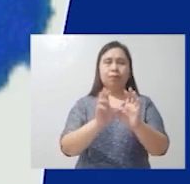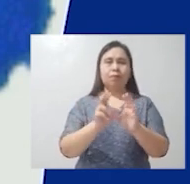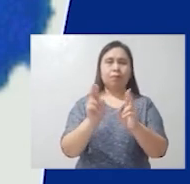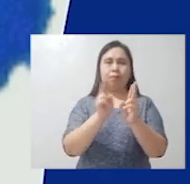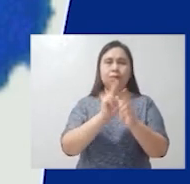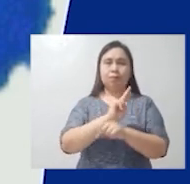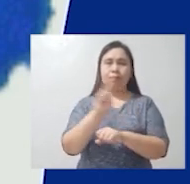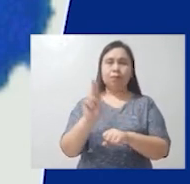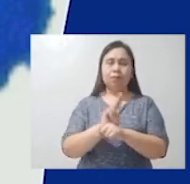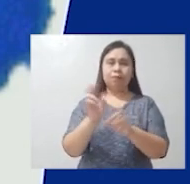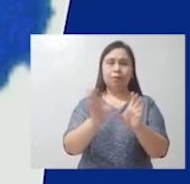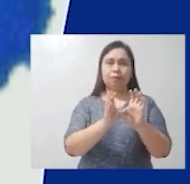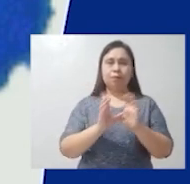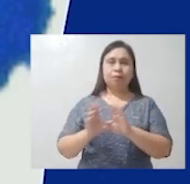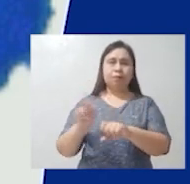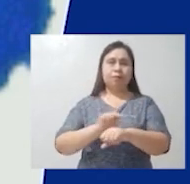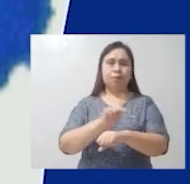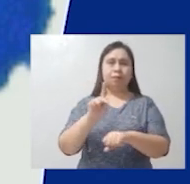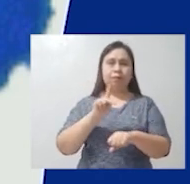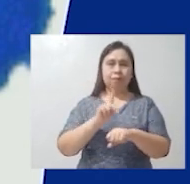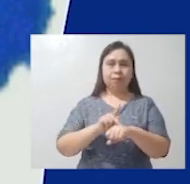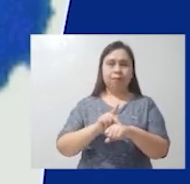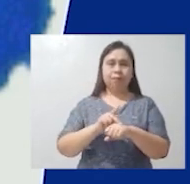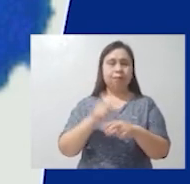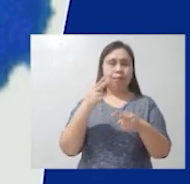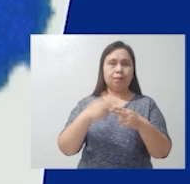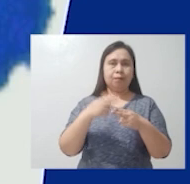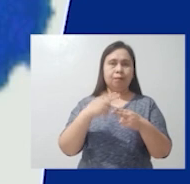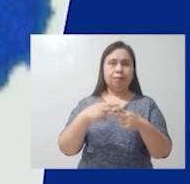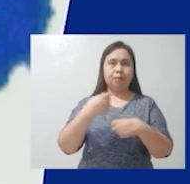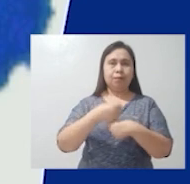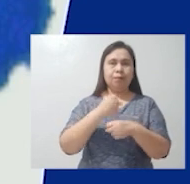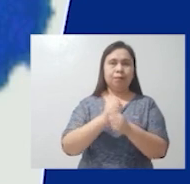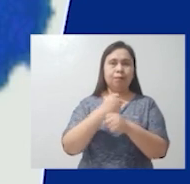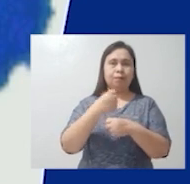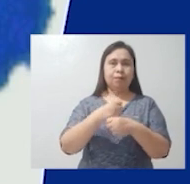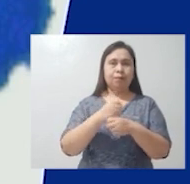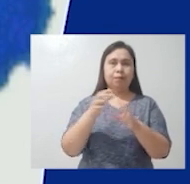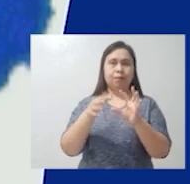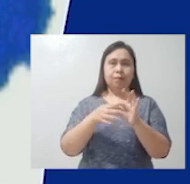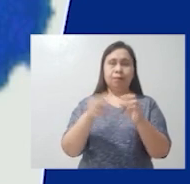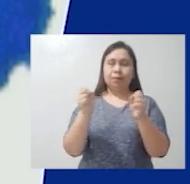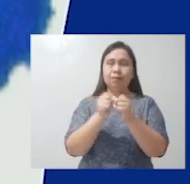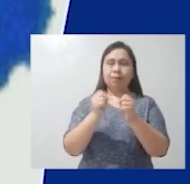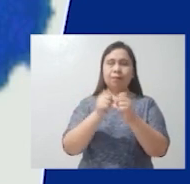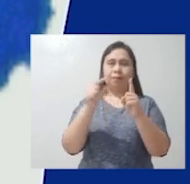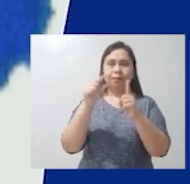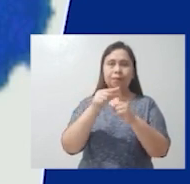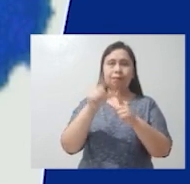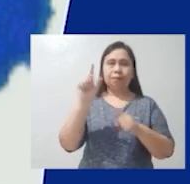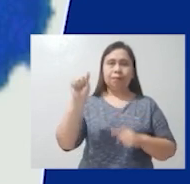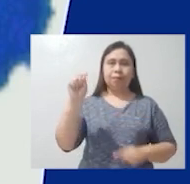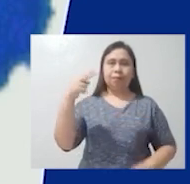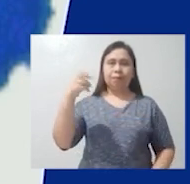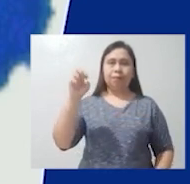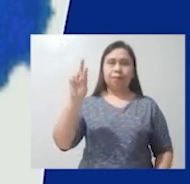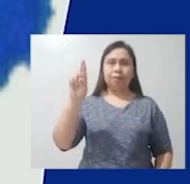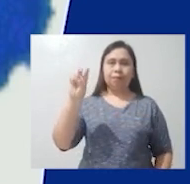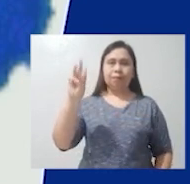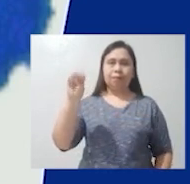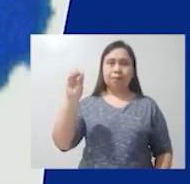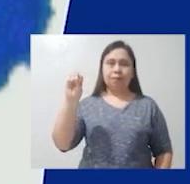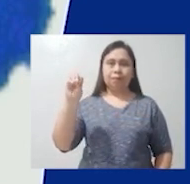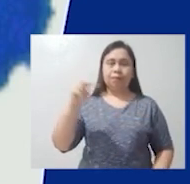the Philippines. The name is made up of two smaller words: thermo, which means